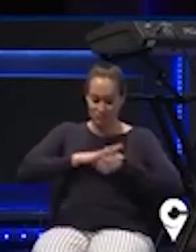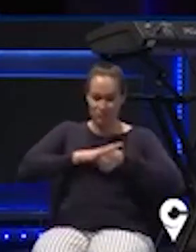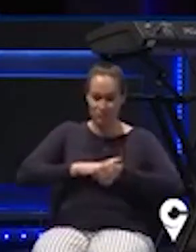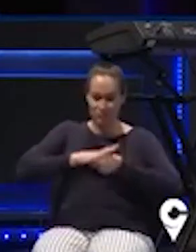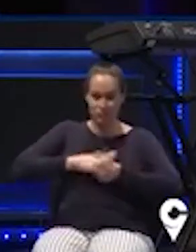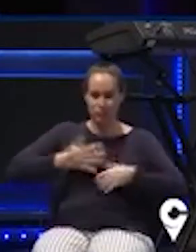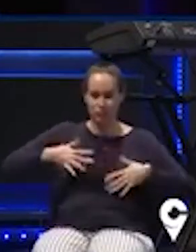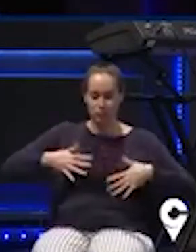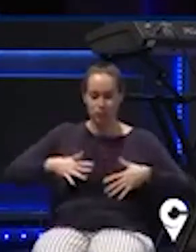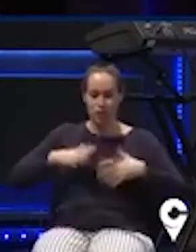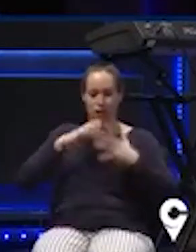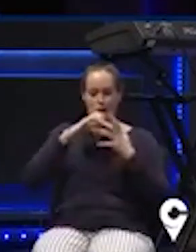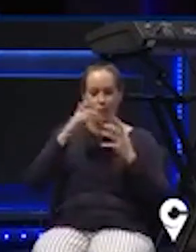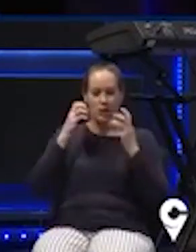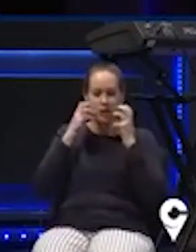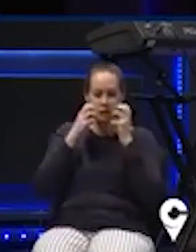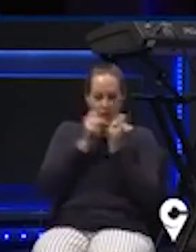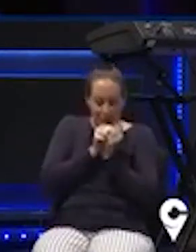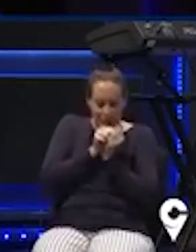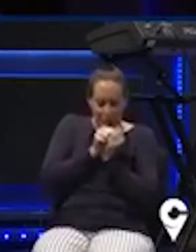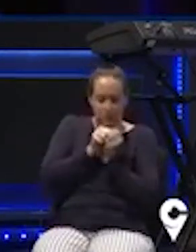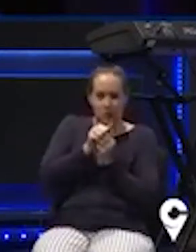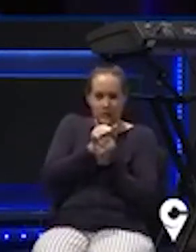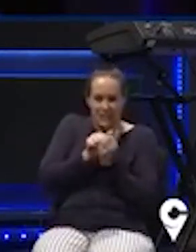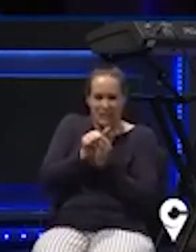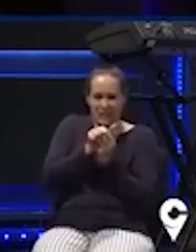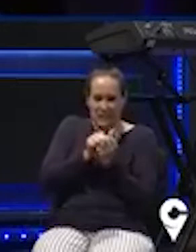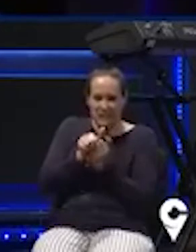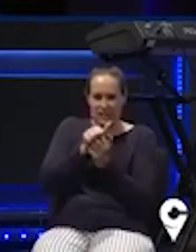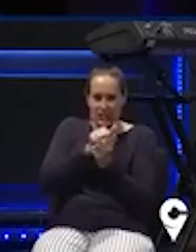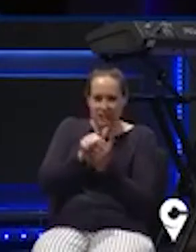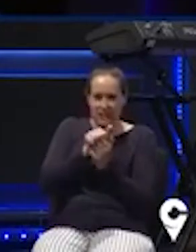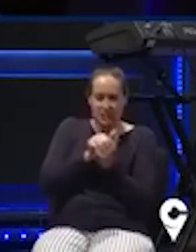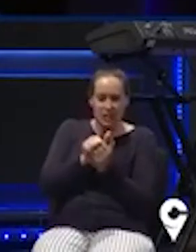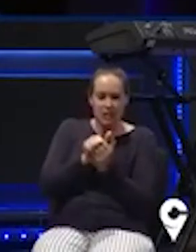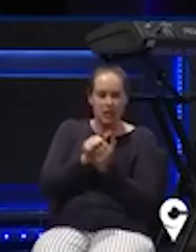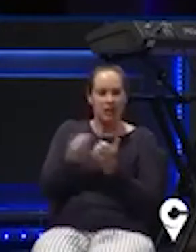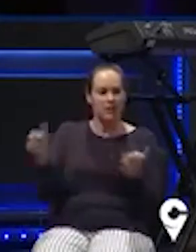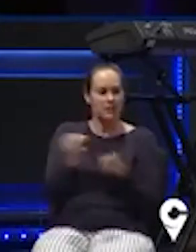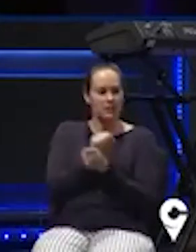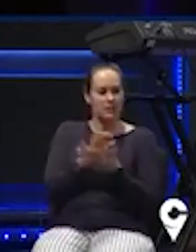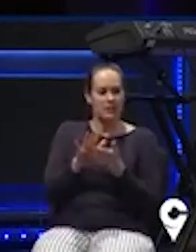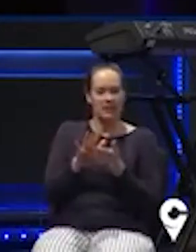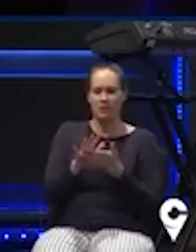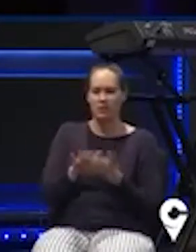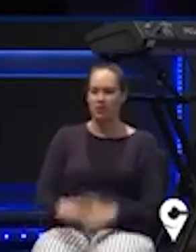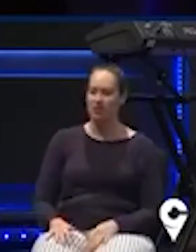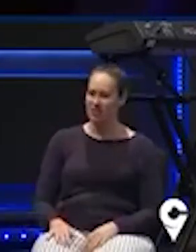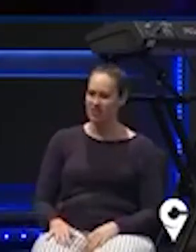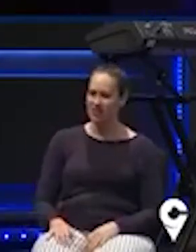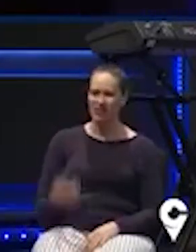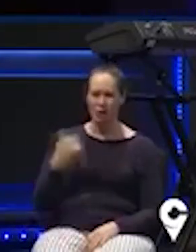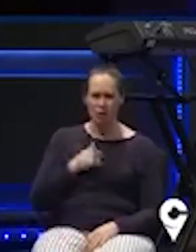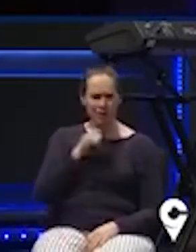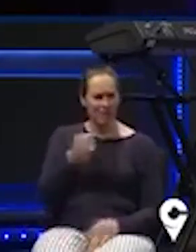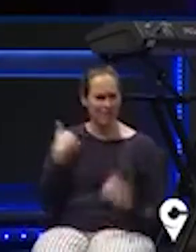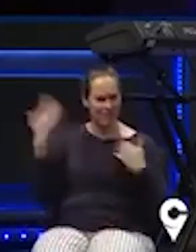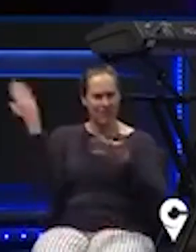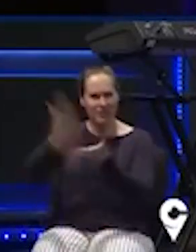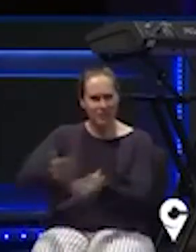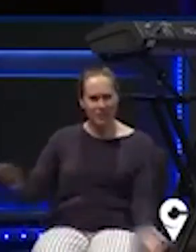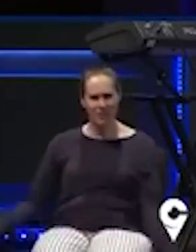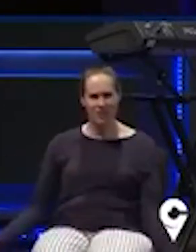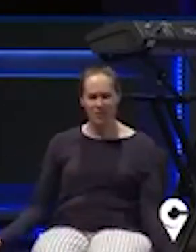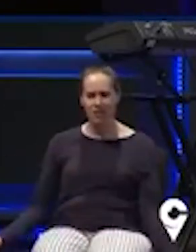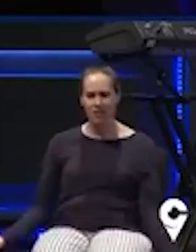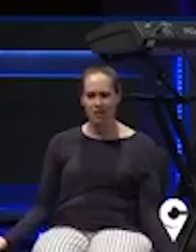to clenching and grinding, which can damage the teeth. Is there no end to this, is my first question. At what point in